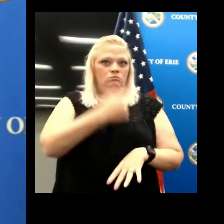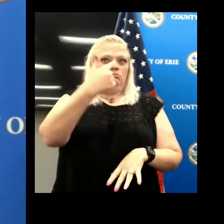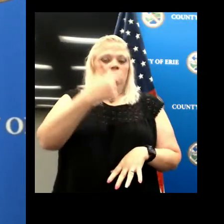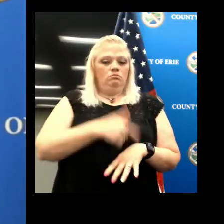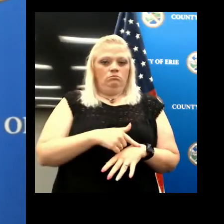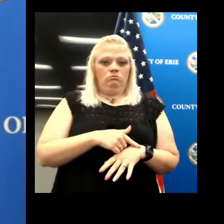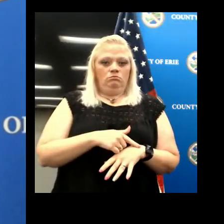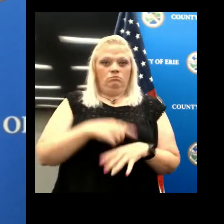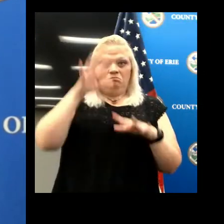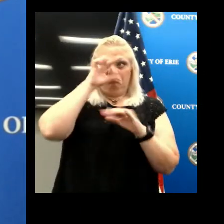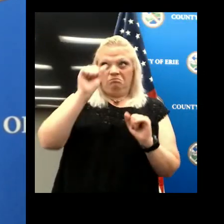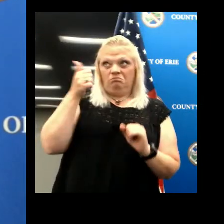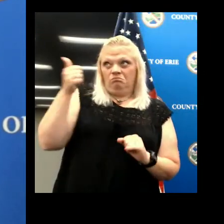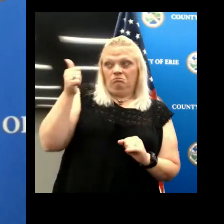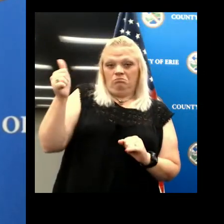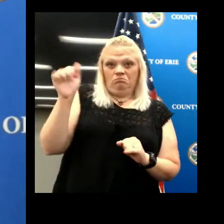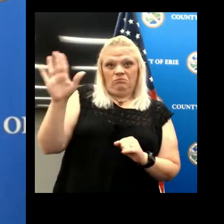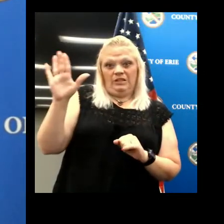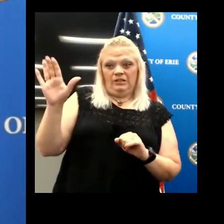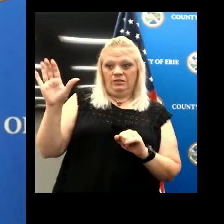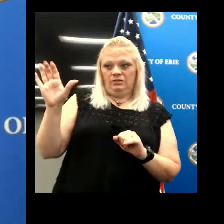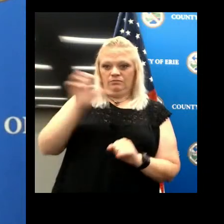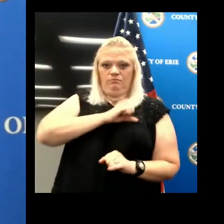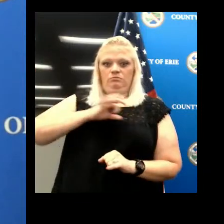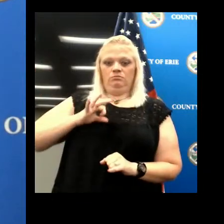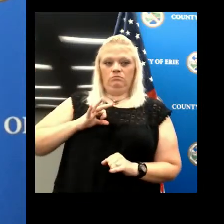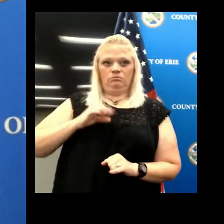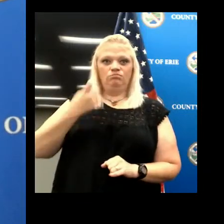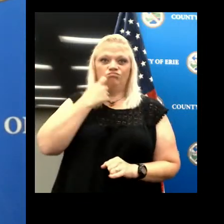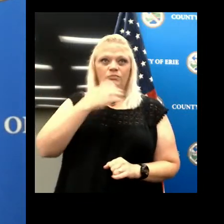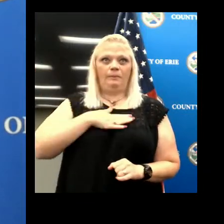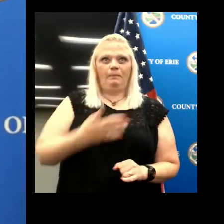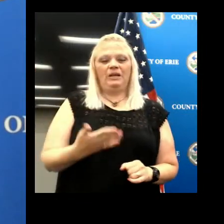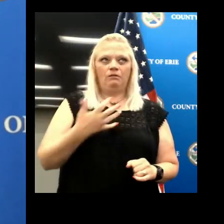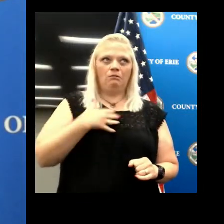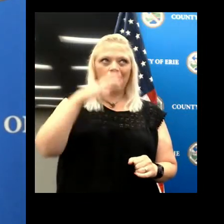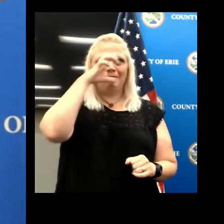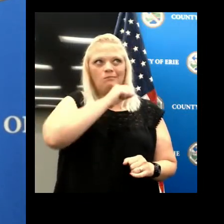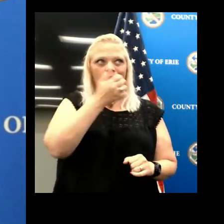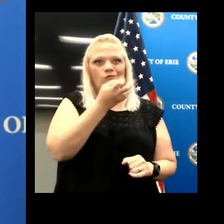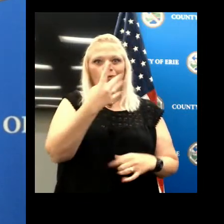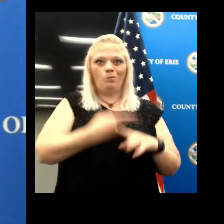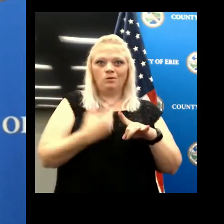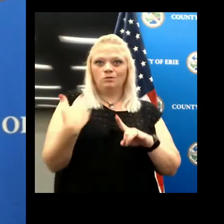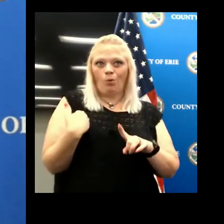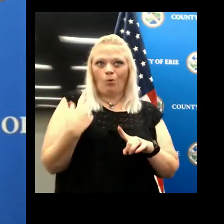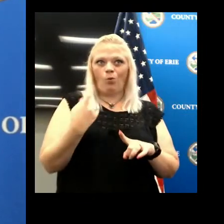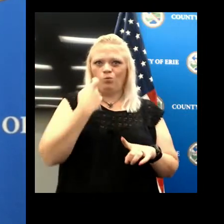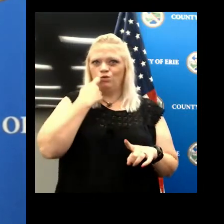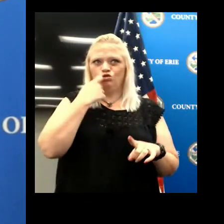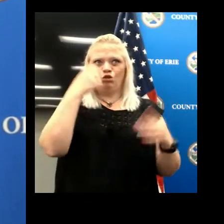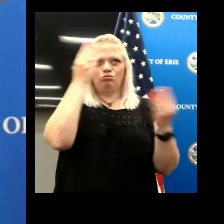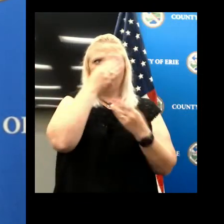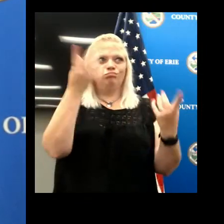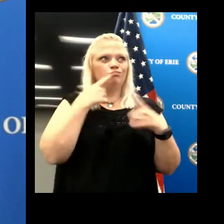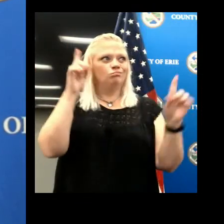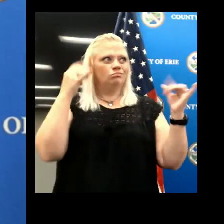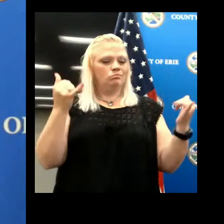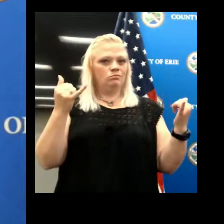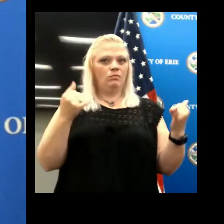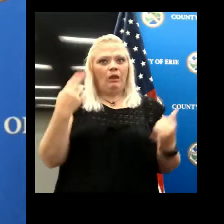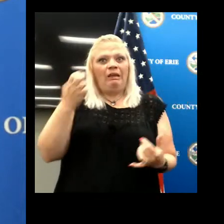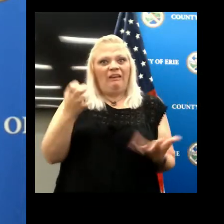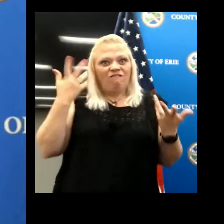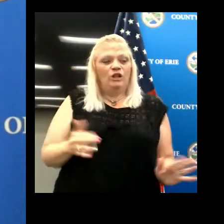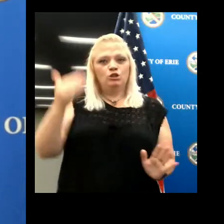didn't do a whole lot, and he just admitted today, or admitted months ago it appears, it was just released today, that he knew how deadly